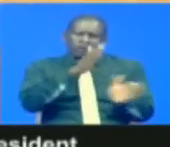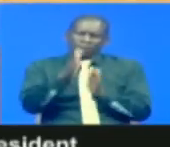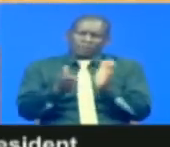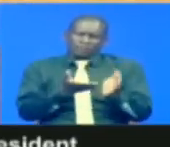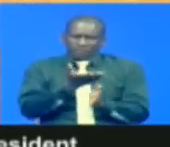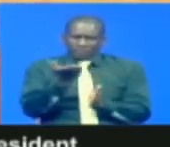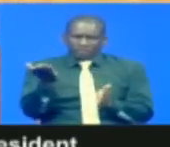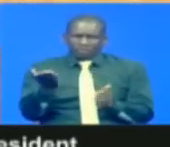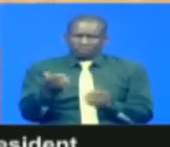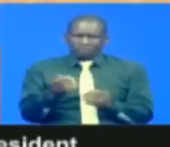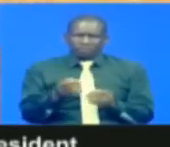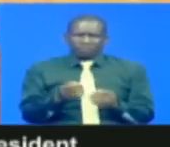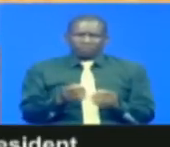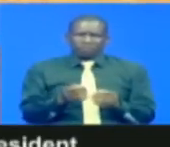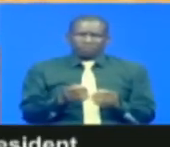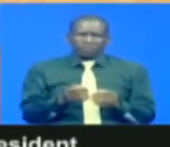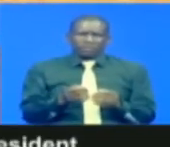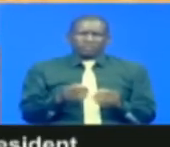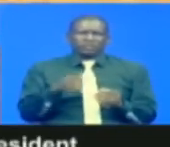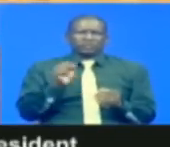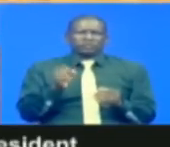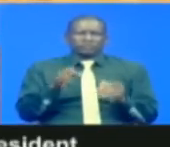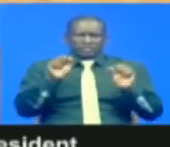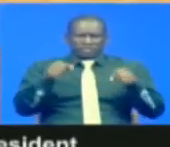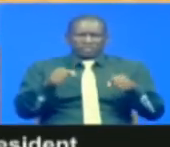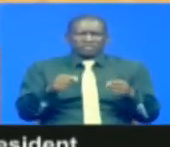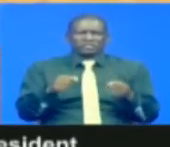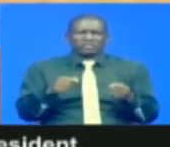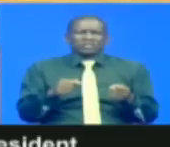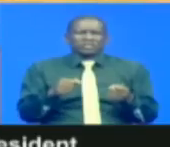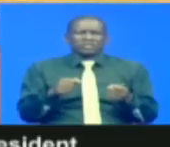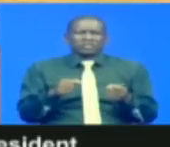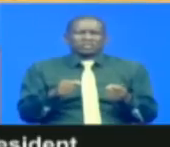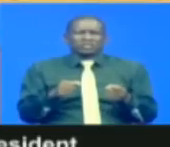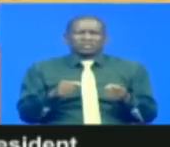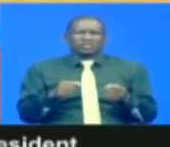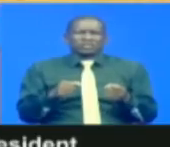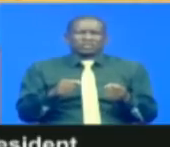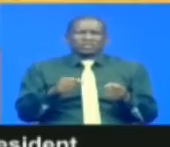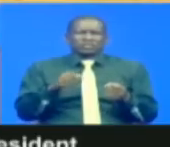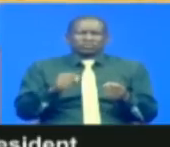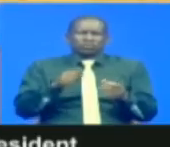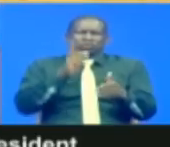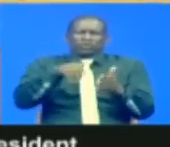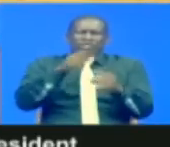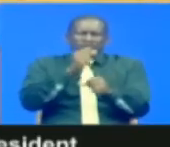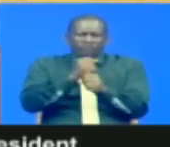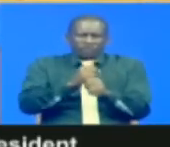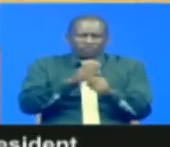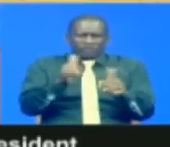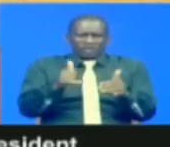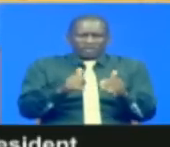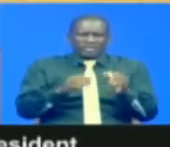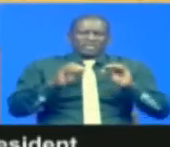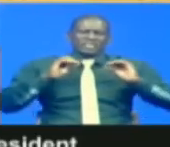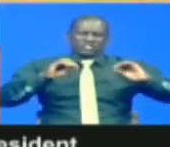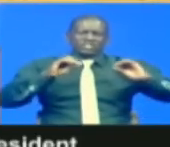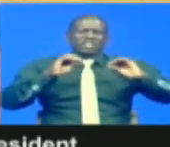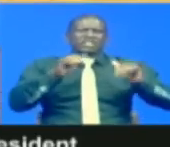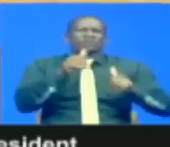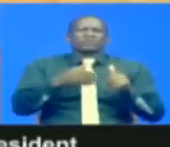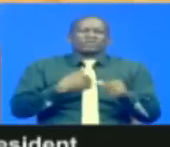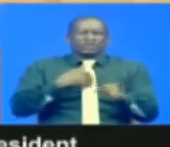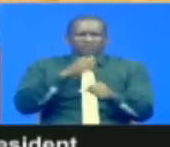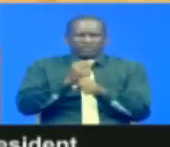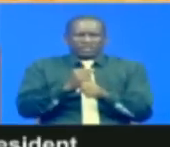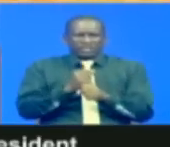in a way that the nature of the ability they have today, the artwork they have done, the nature of the training they have done,